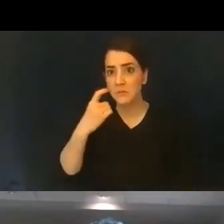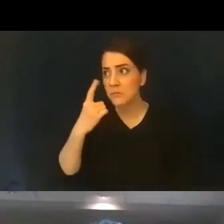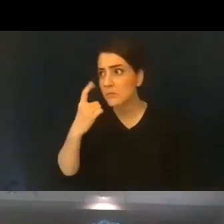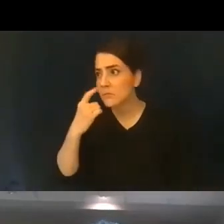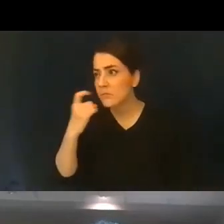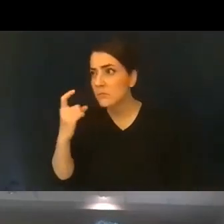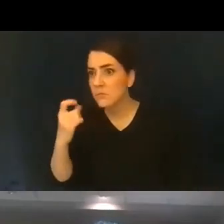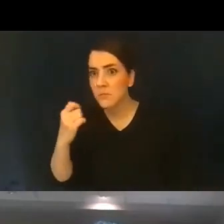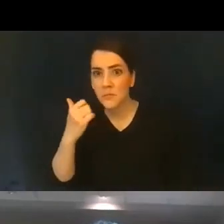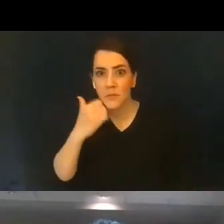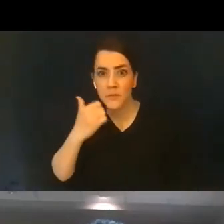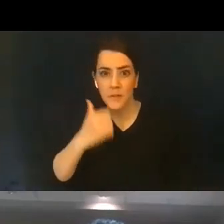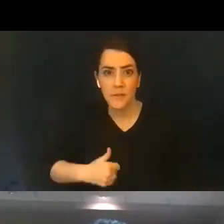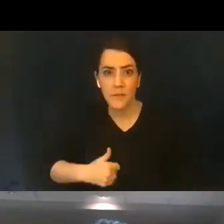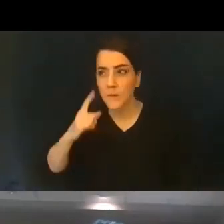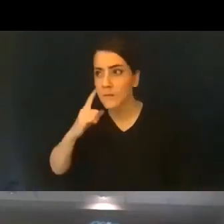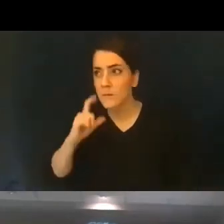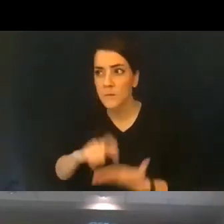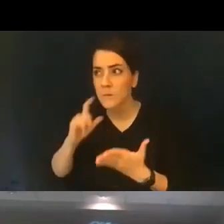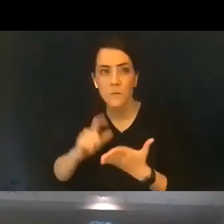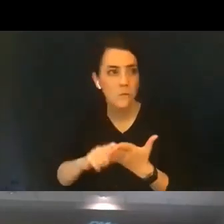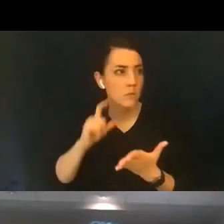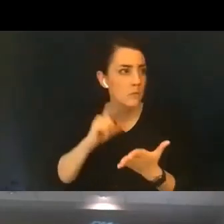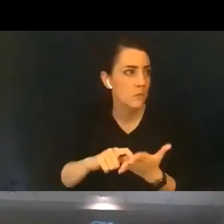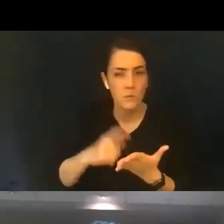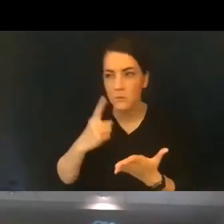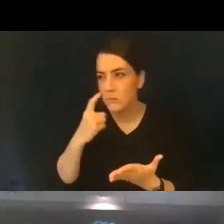life. Now imagine in Cambodia,